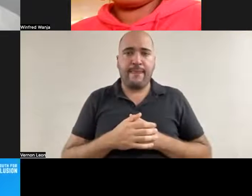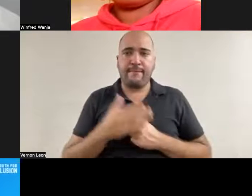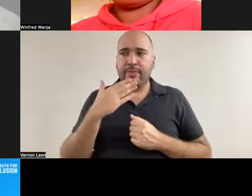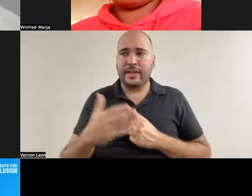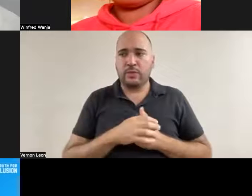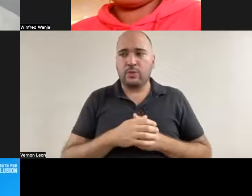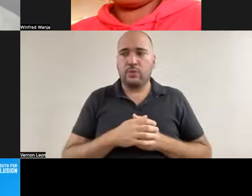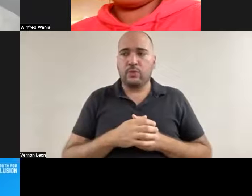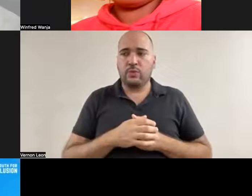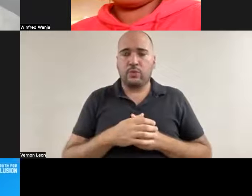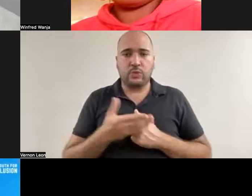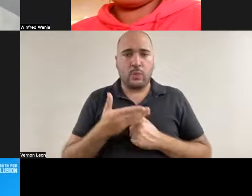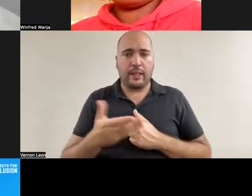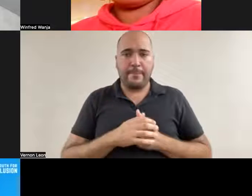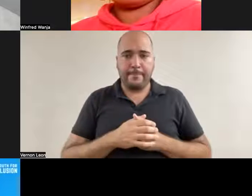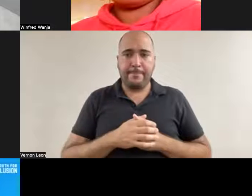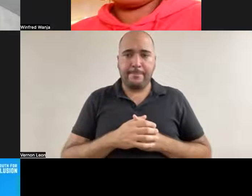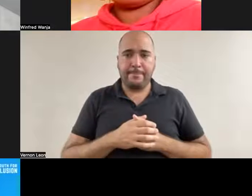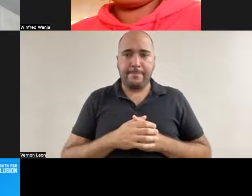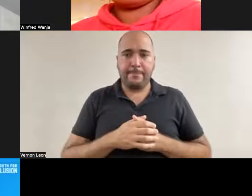Thank you. Welcome.